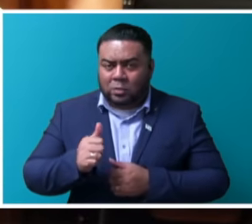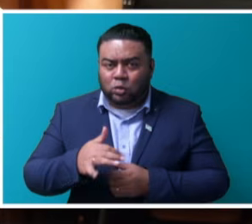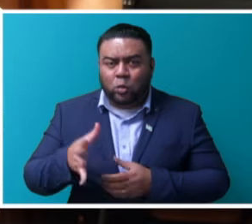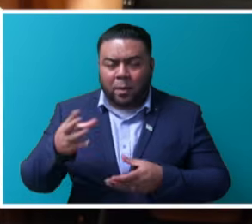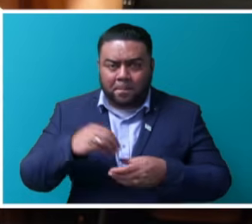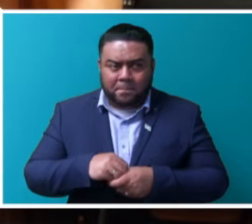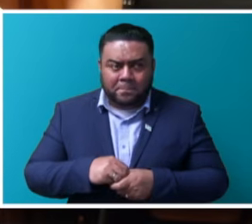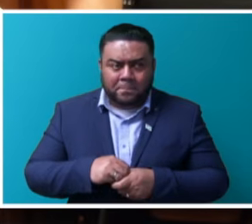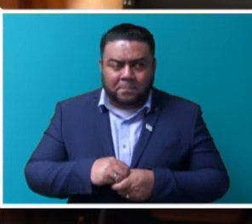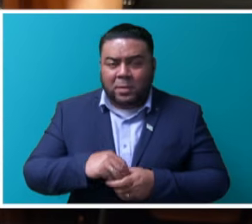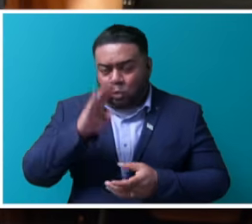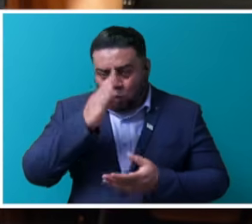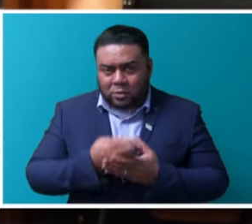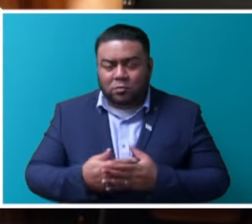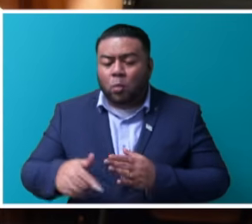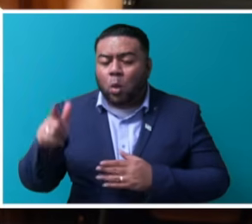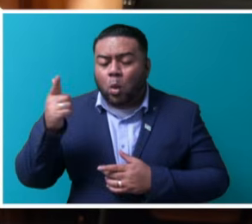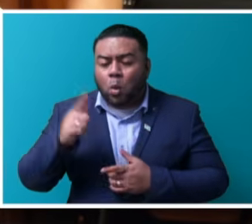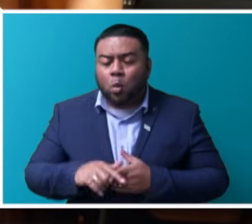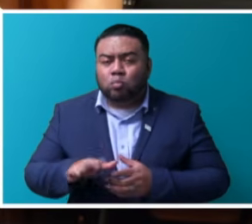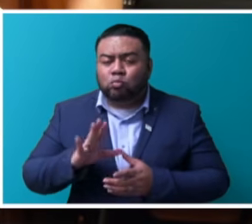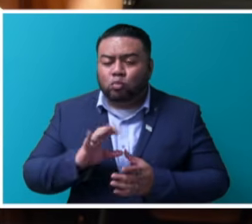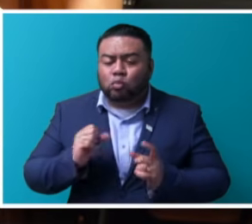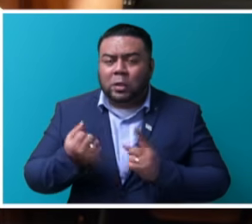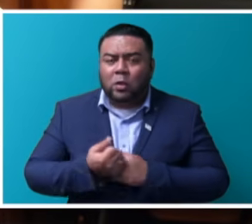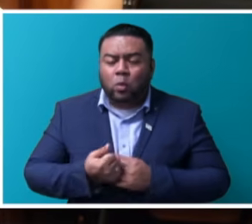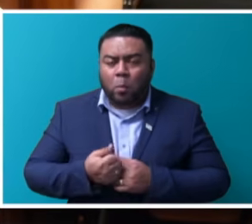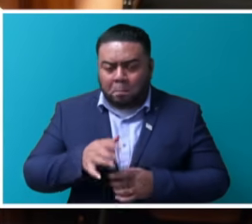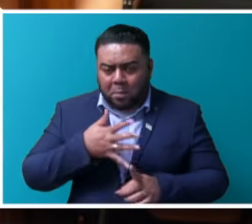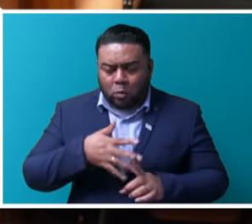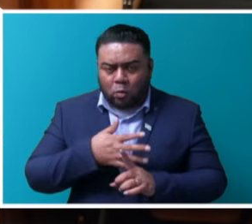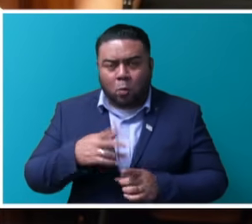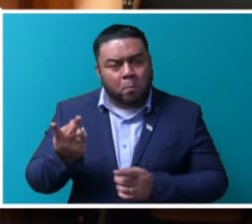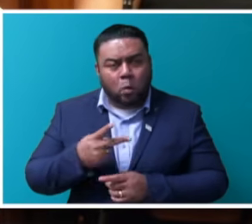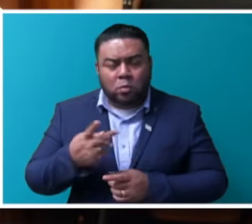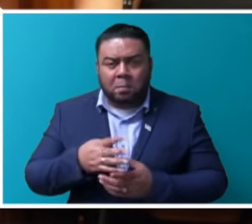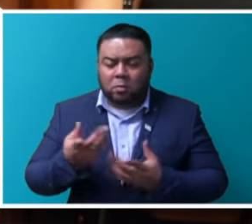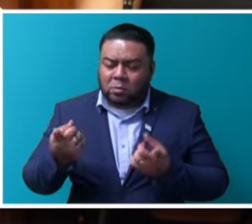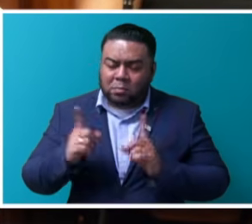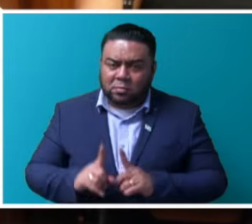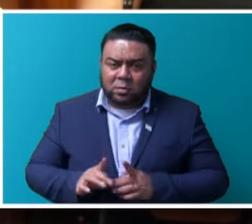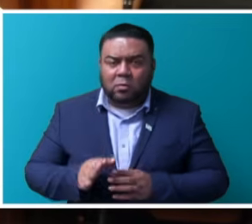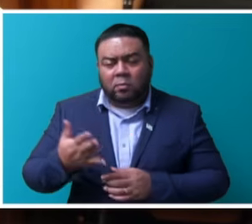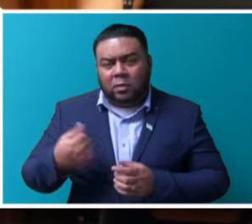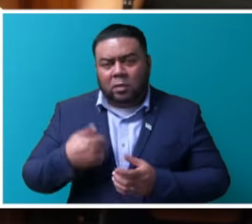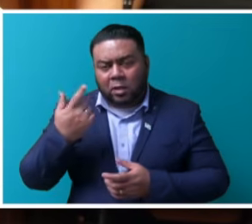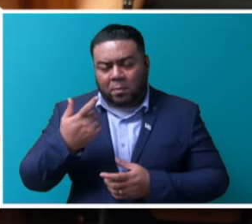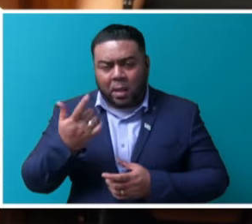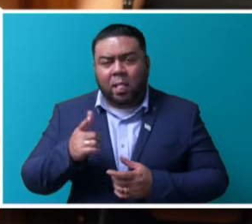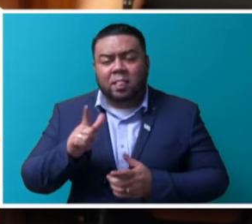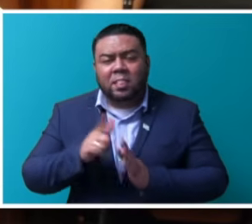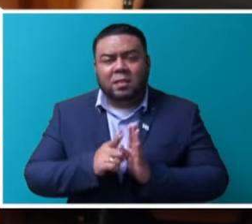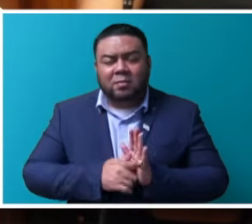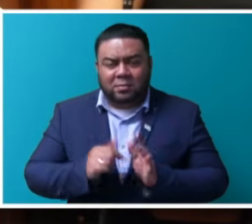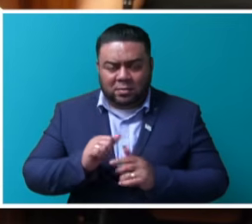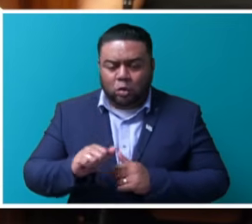accommodate students from low socioeconomic background, particularly for students whose both parents are deceased and are either taken care by legal guardian or staying